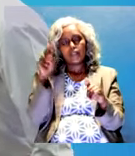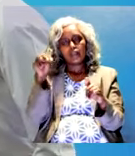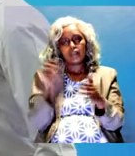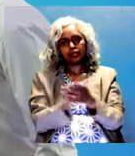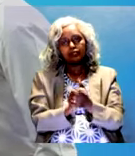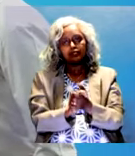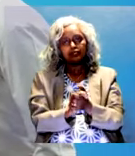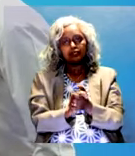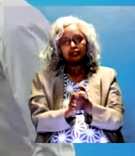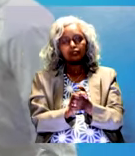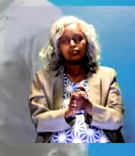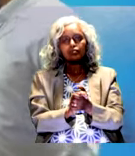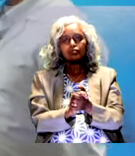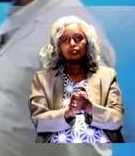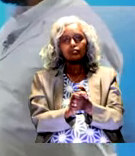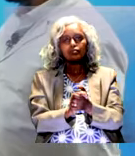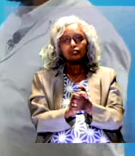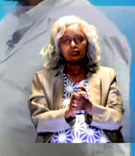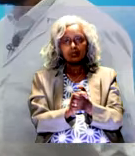n.